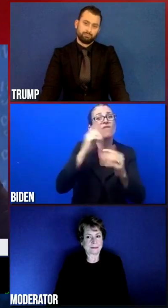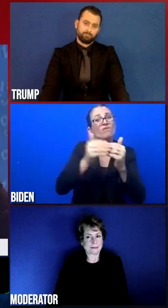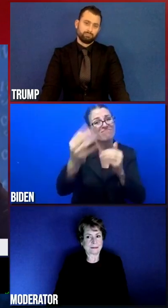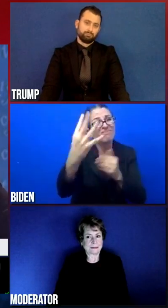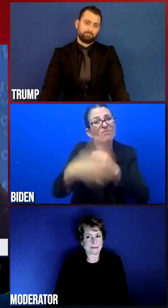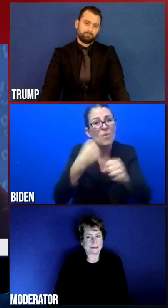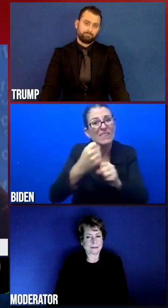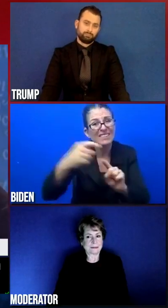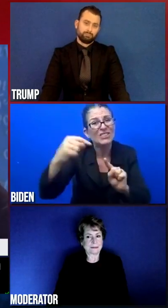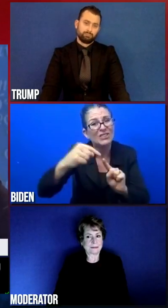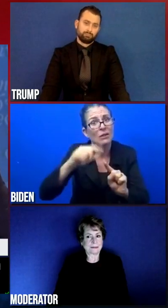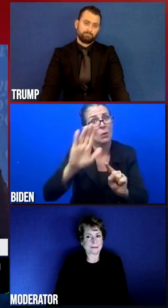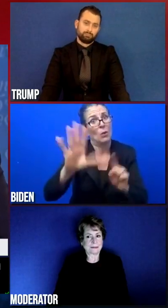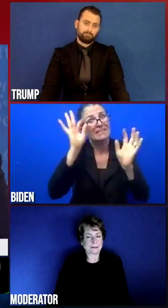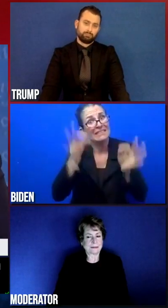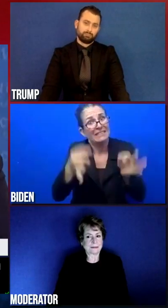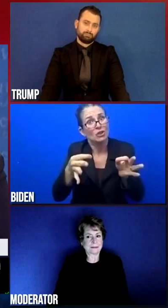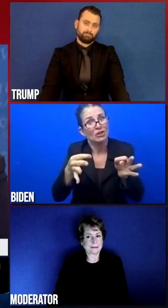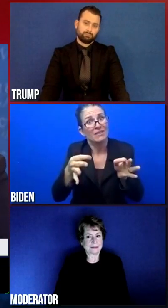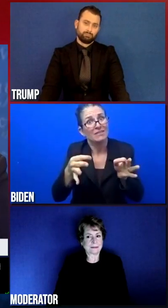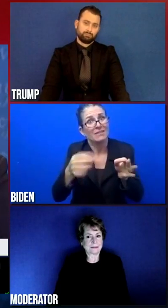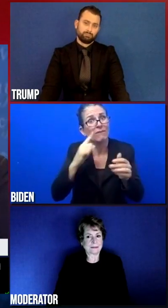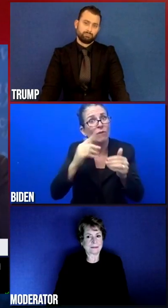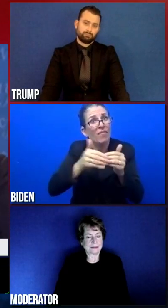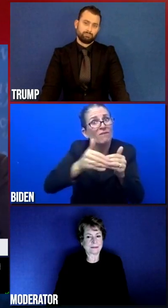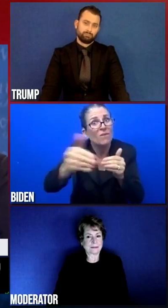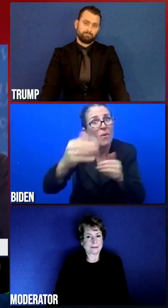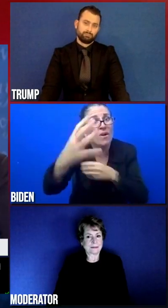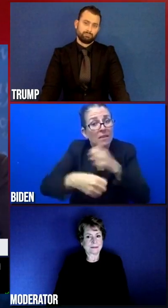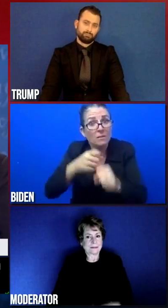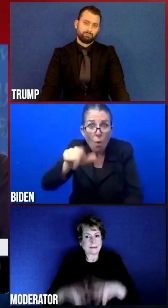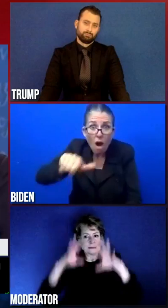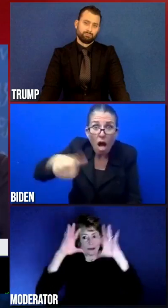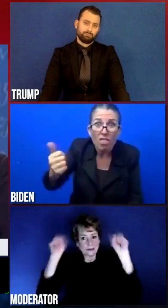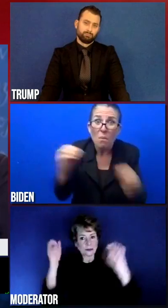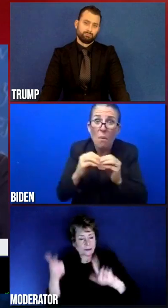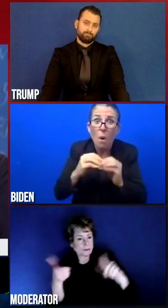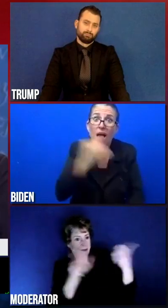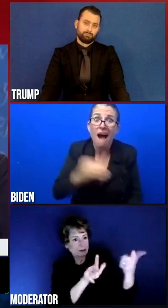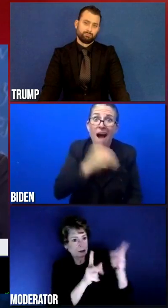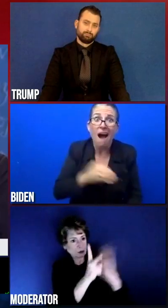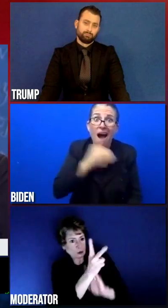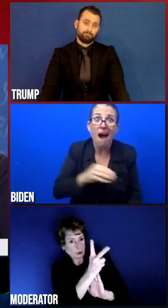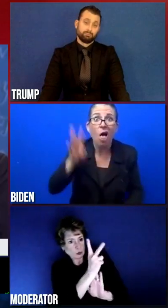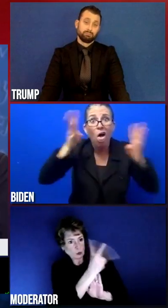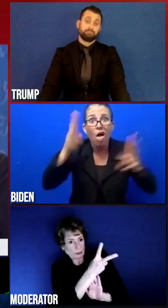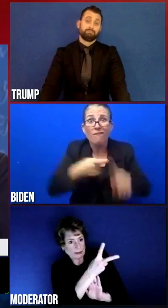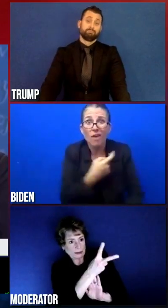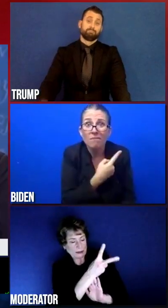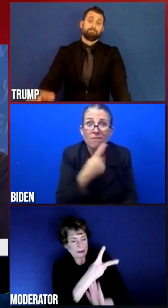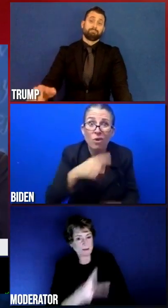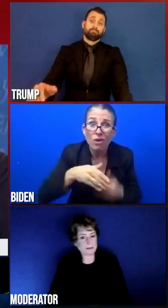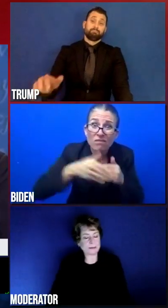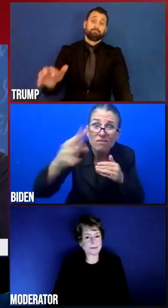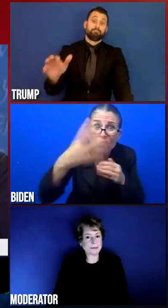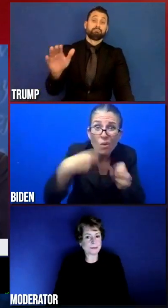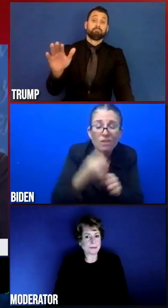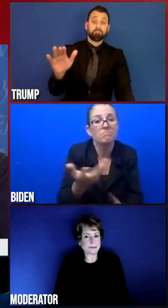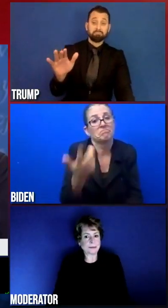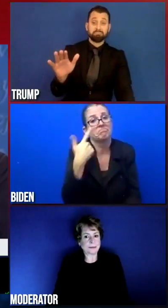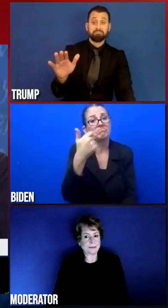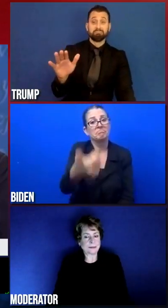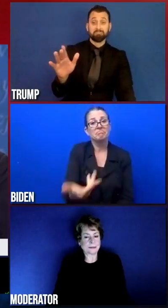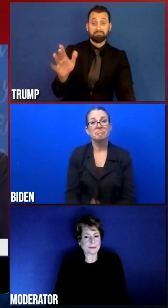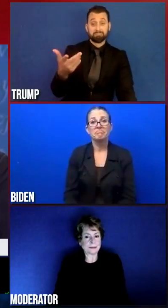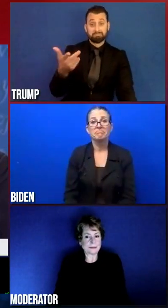lies? Mr. President, 2 minutes. So when I listened to Joe talking about a transition,